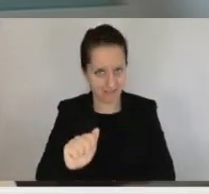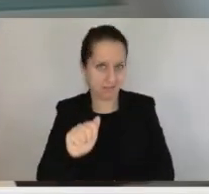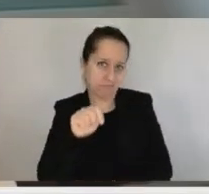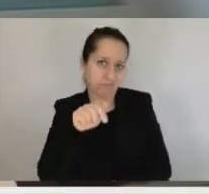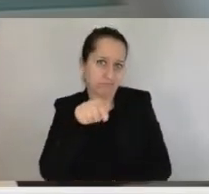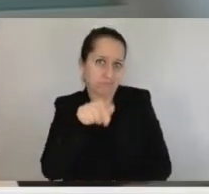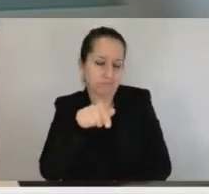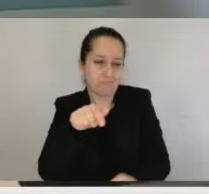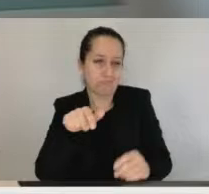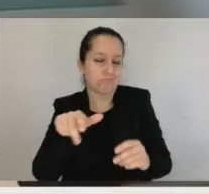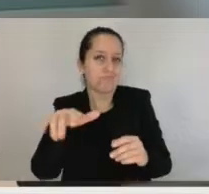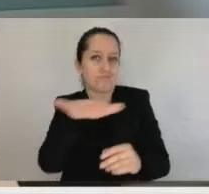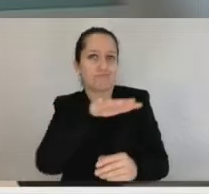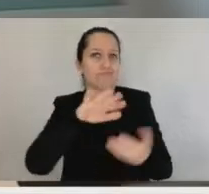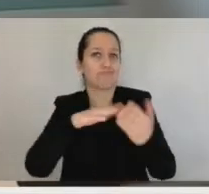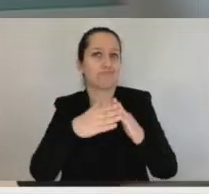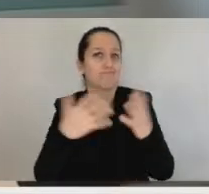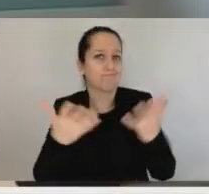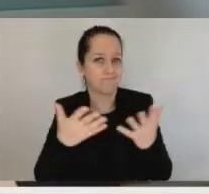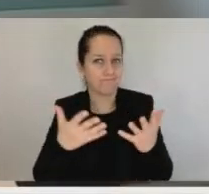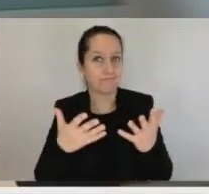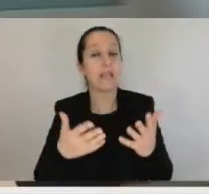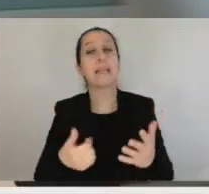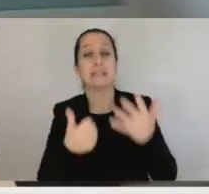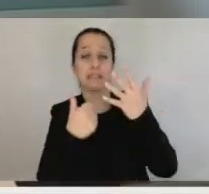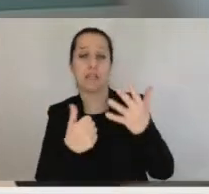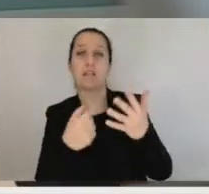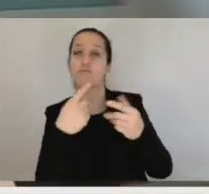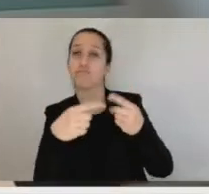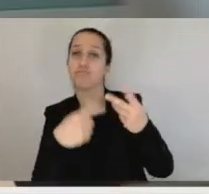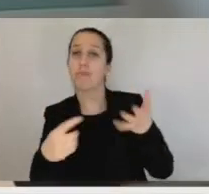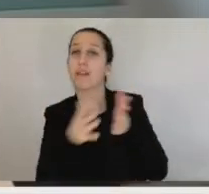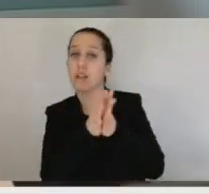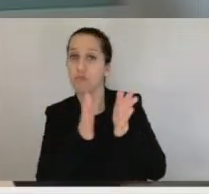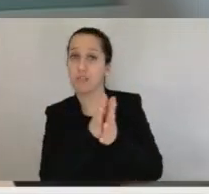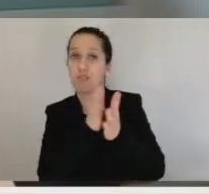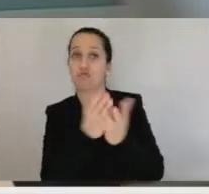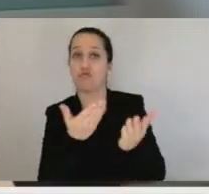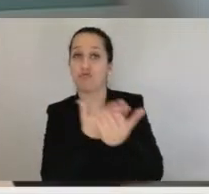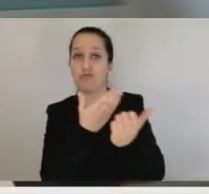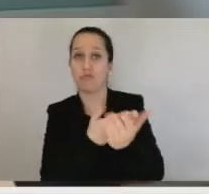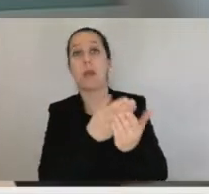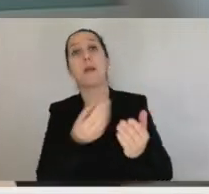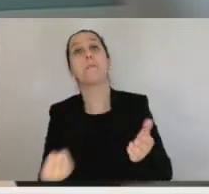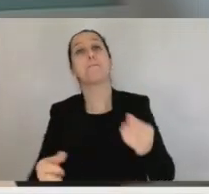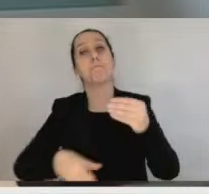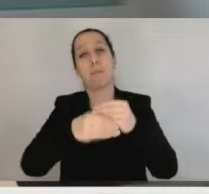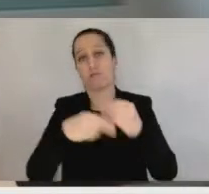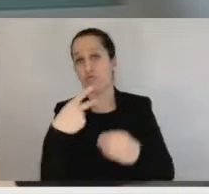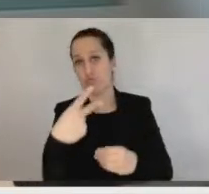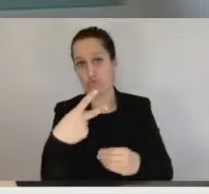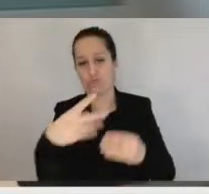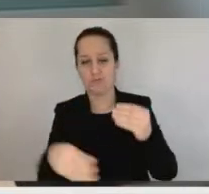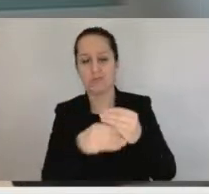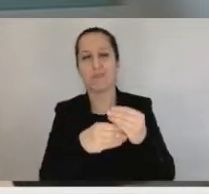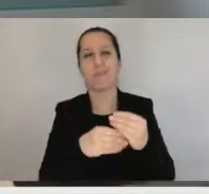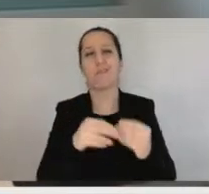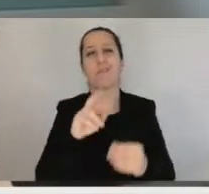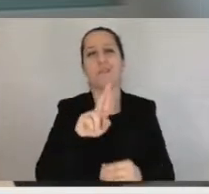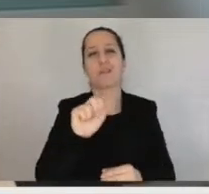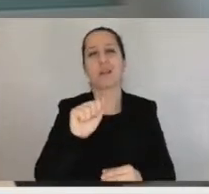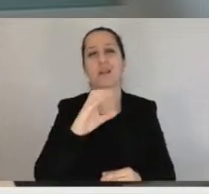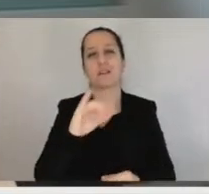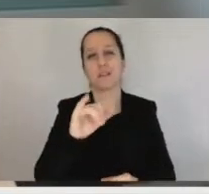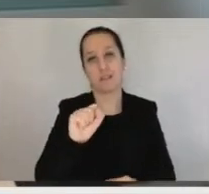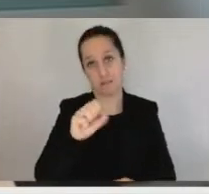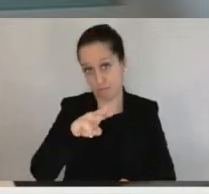added 2. Deal with racism, discrimination, and their consequences. Number 7. And